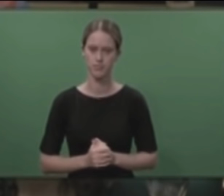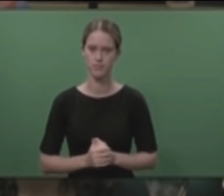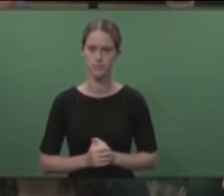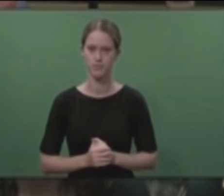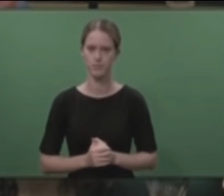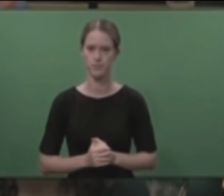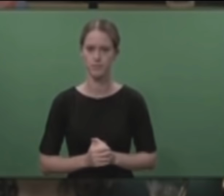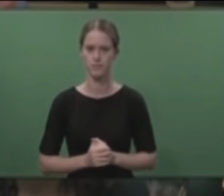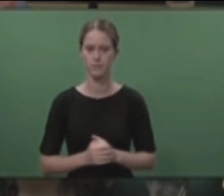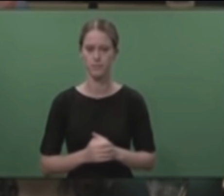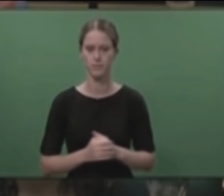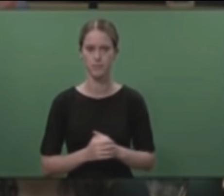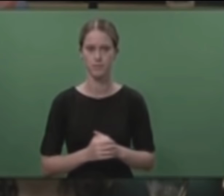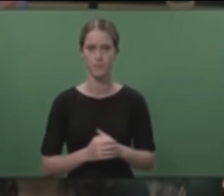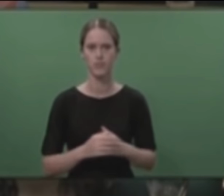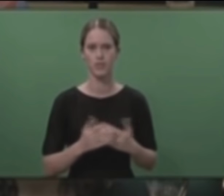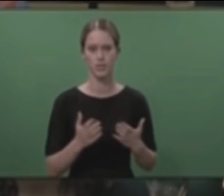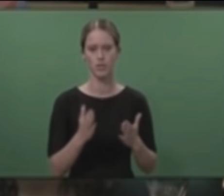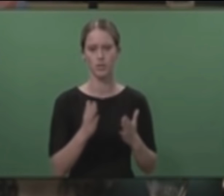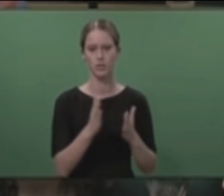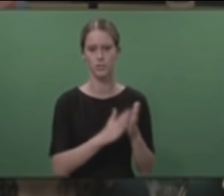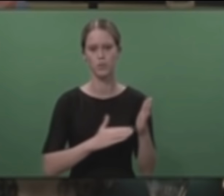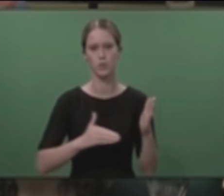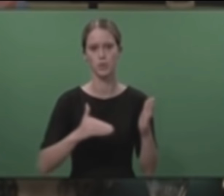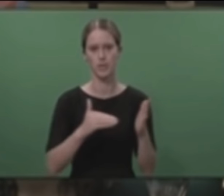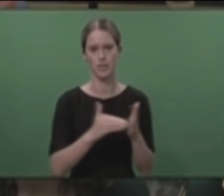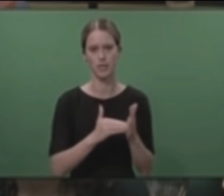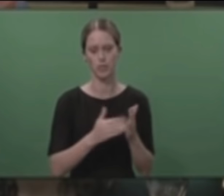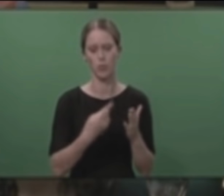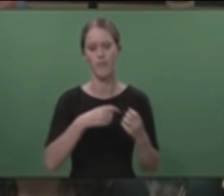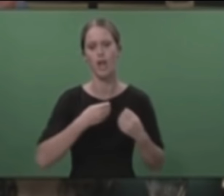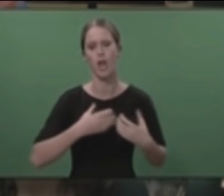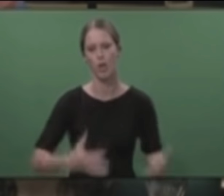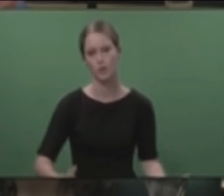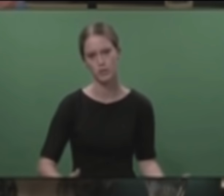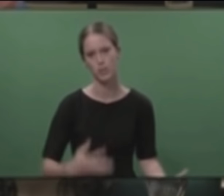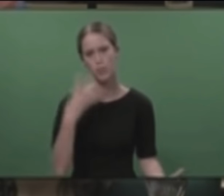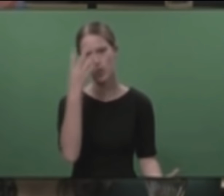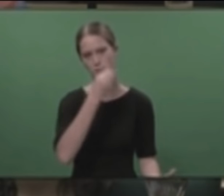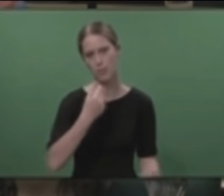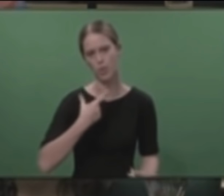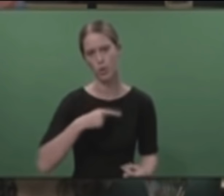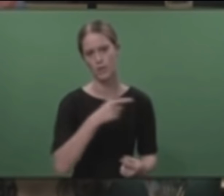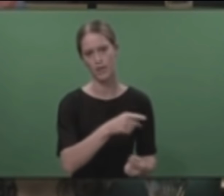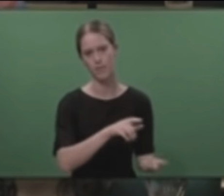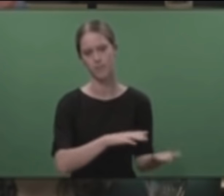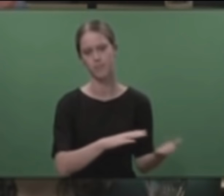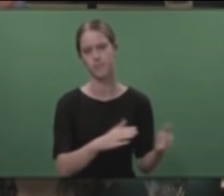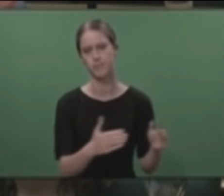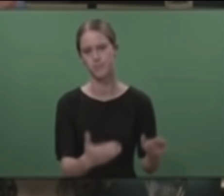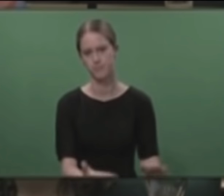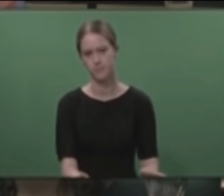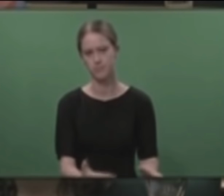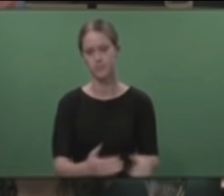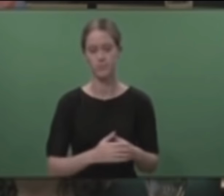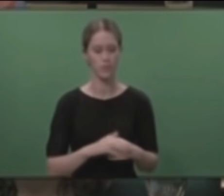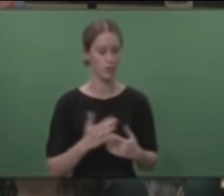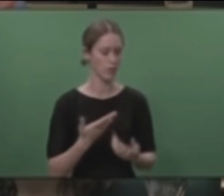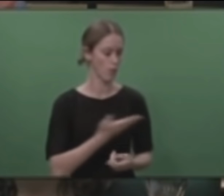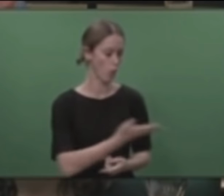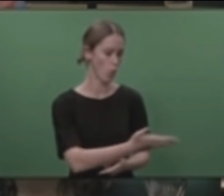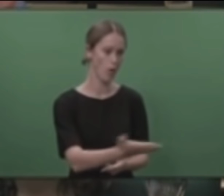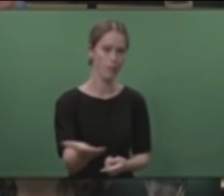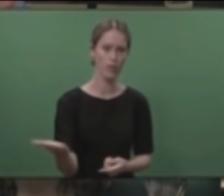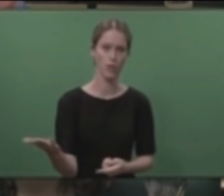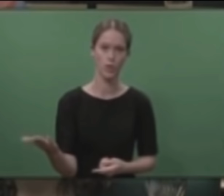ngarohanga atu. Nō reira, kia koutou kua wheturangitia, kia